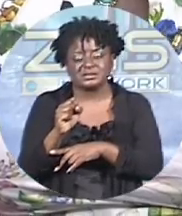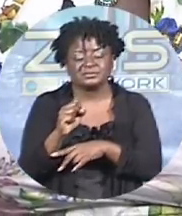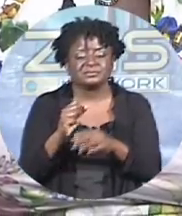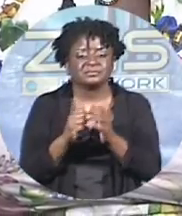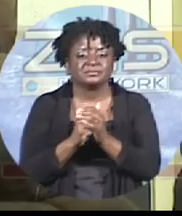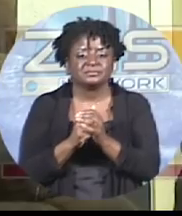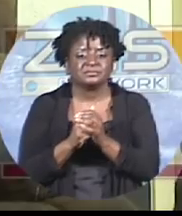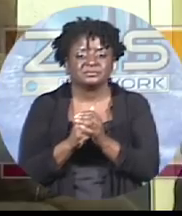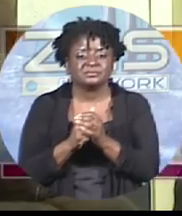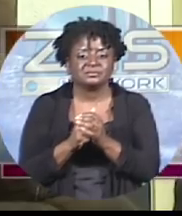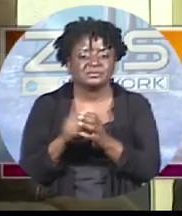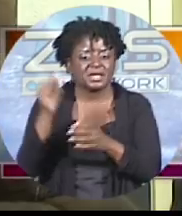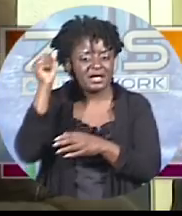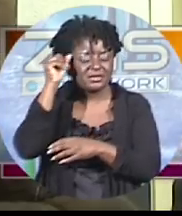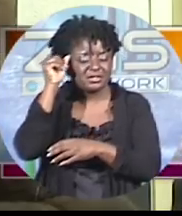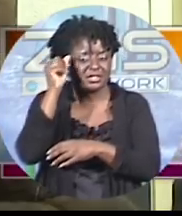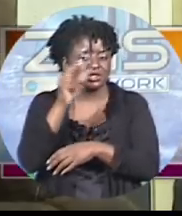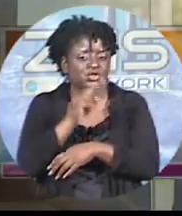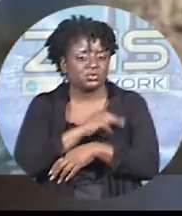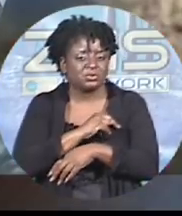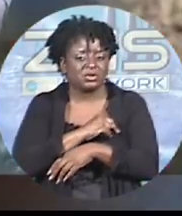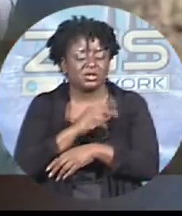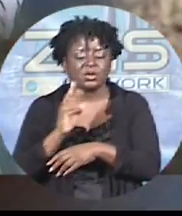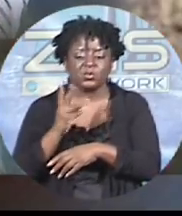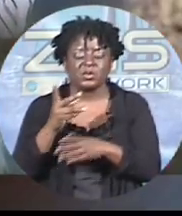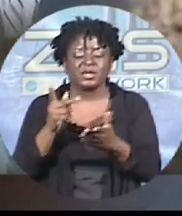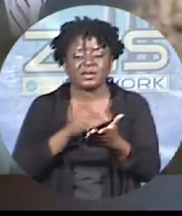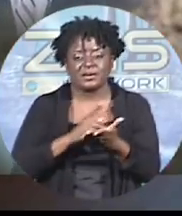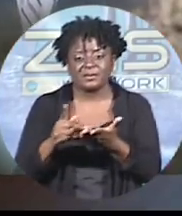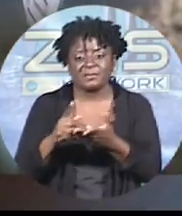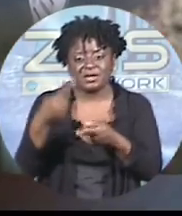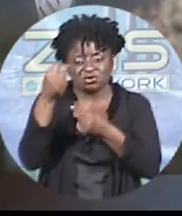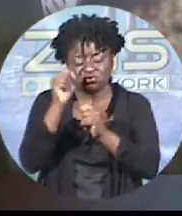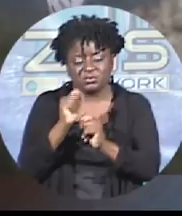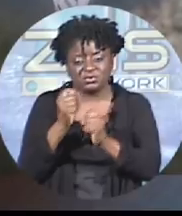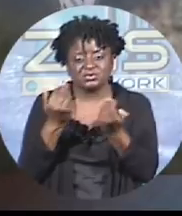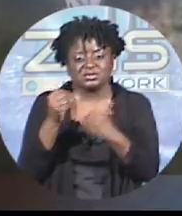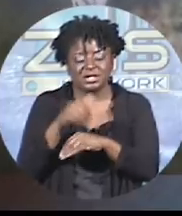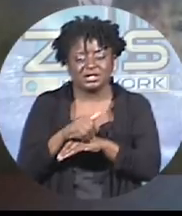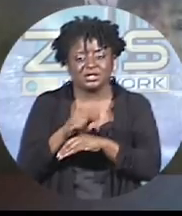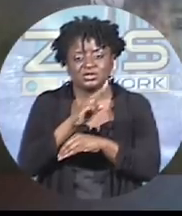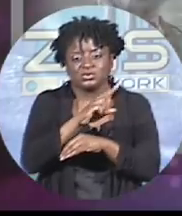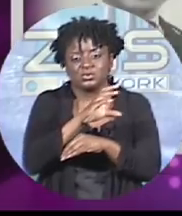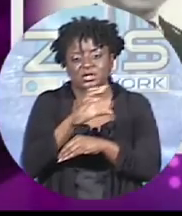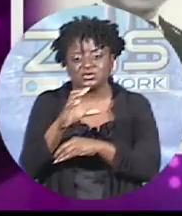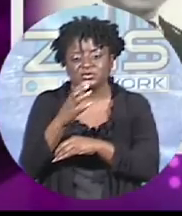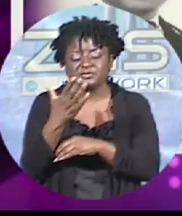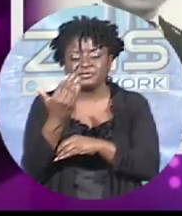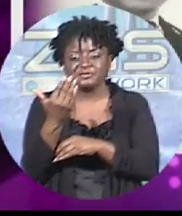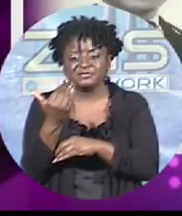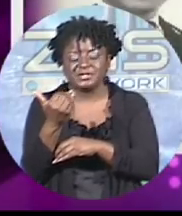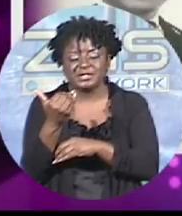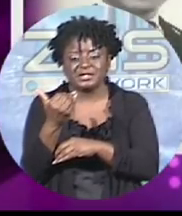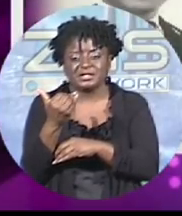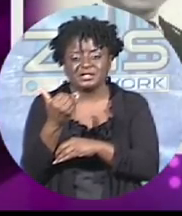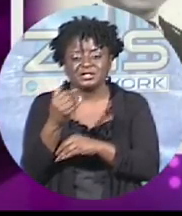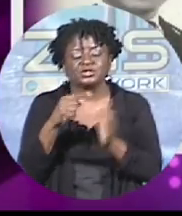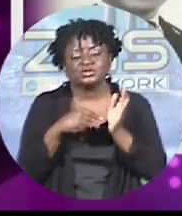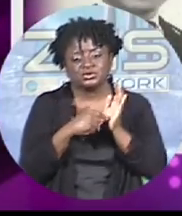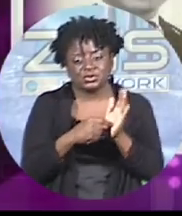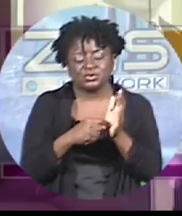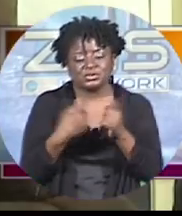Newbold. Hi, I'm Anthony Newbold. Welcome to Legends, The Untold Story. 215 episodes since